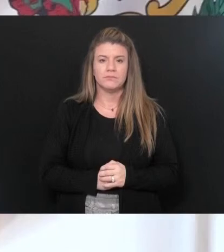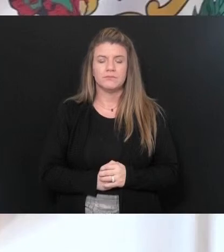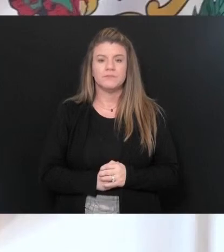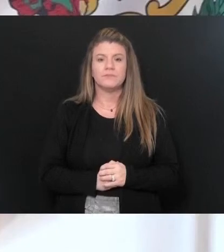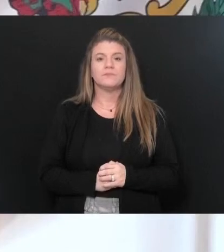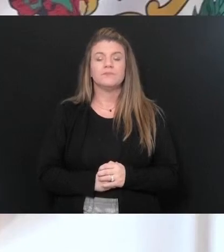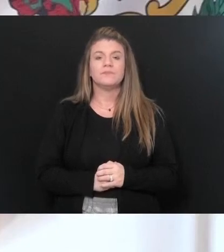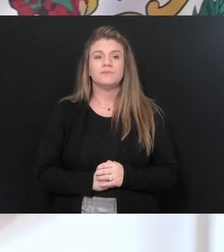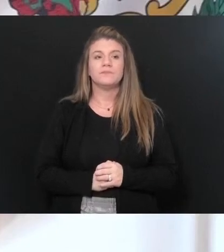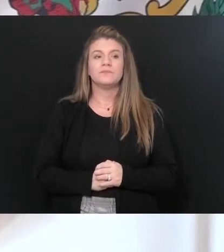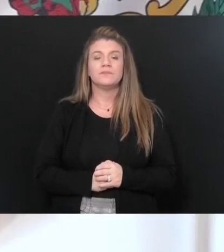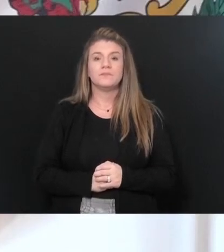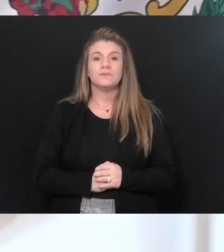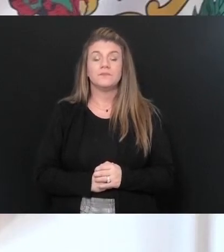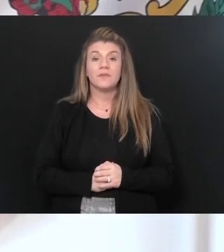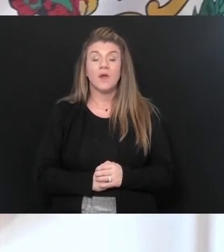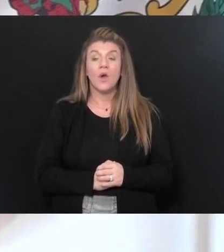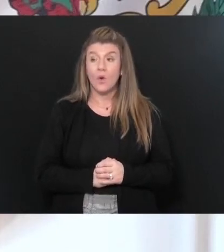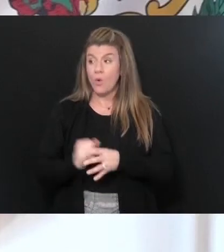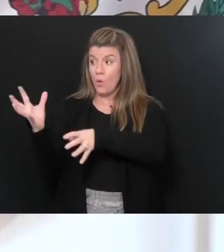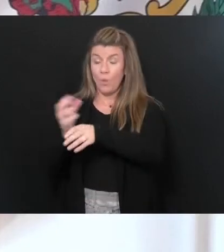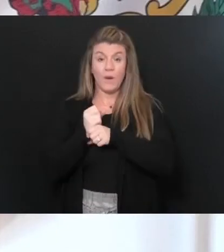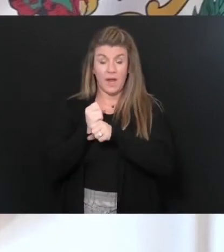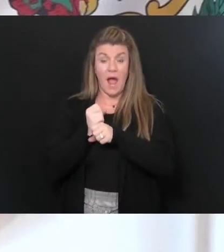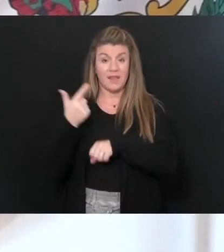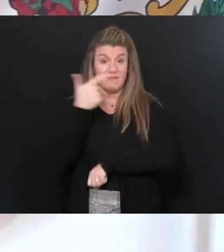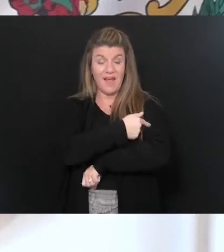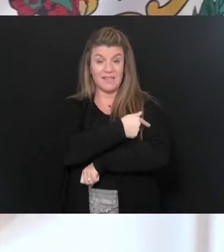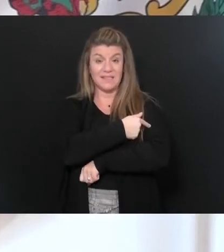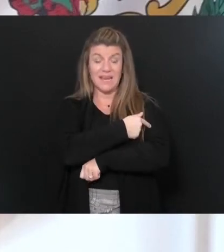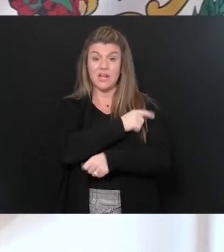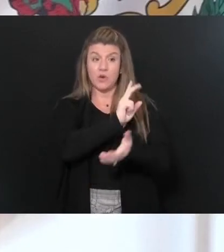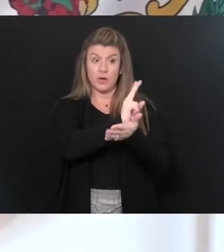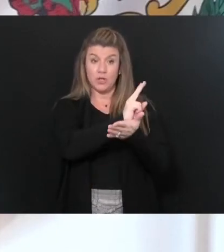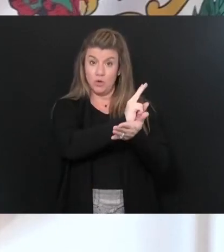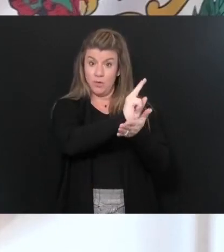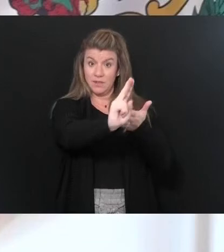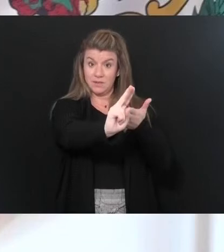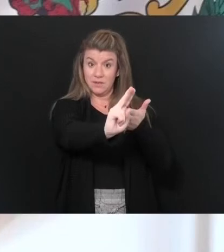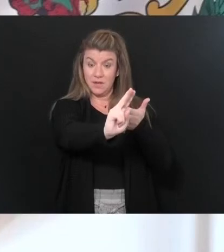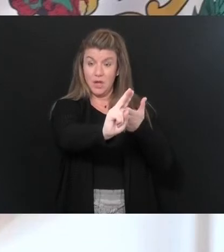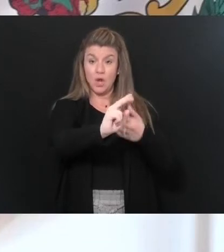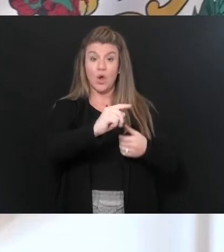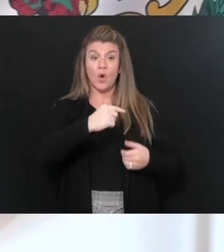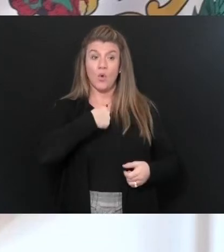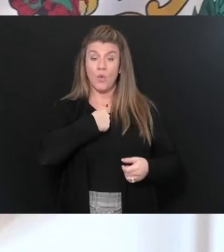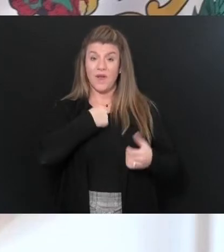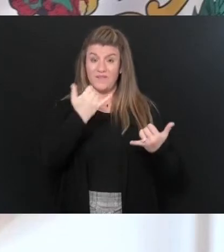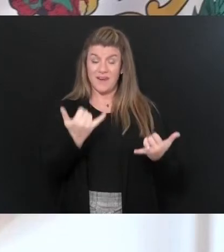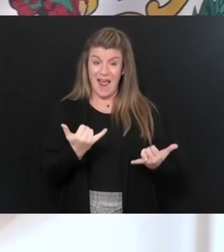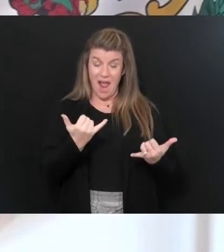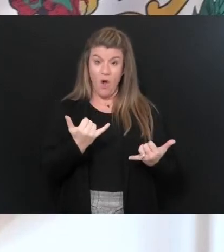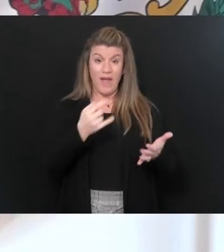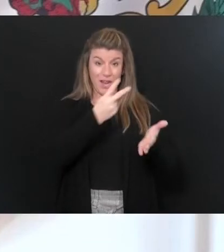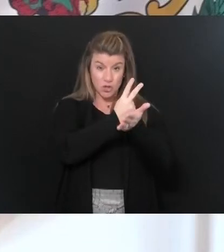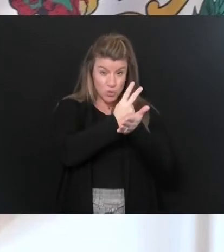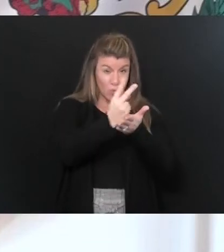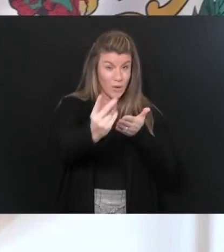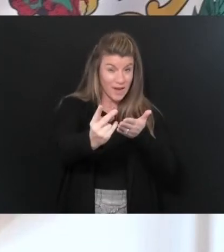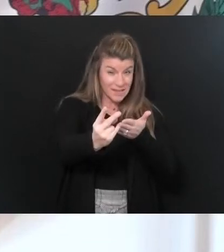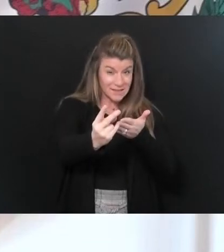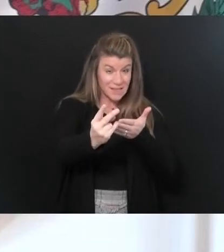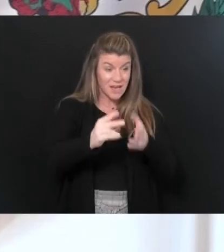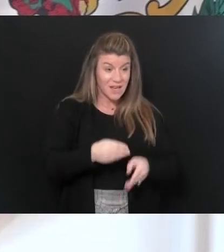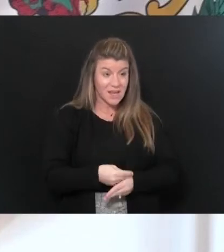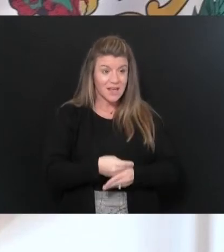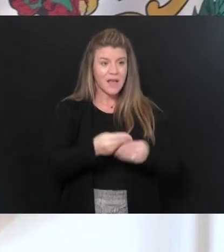Within the first 2 weeks of the vaccine distribution, we have gotten vaccines out too. Now, this doesn't mean they've